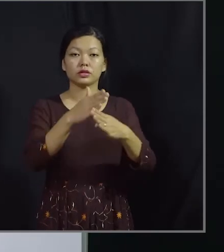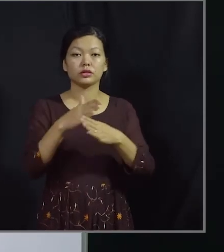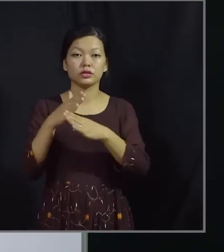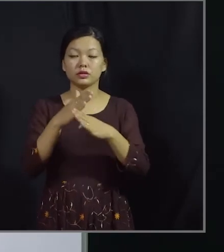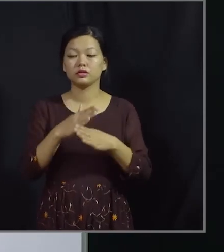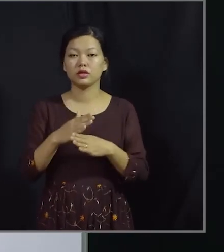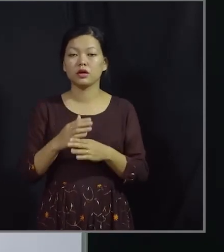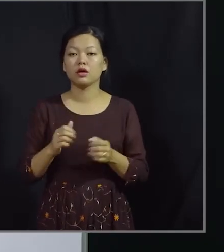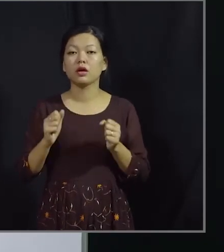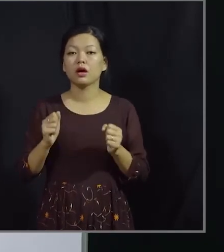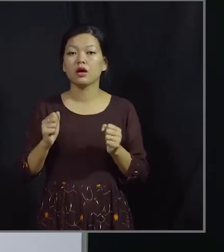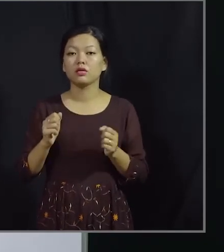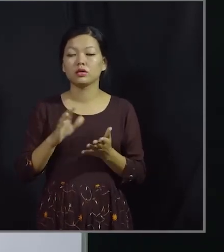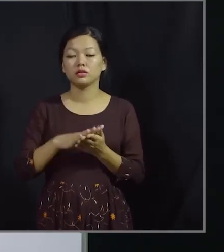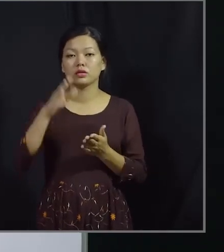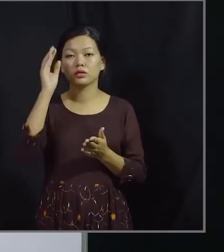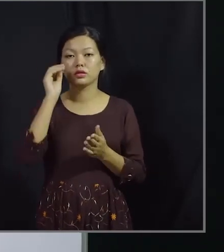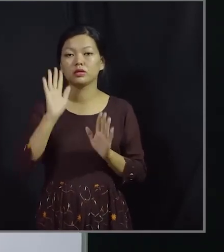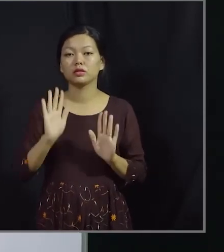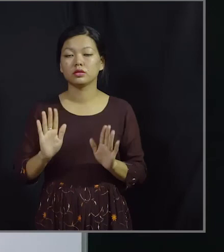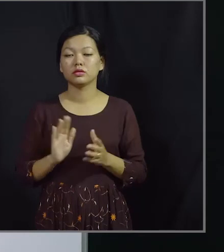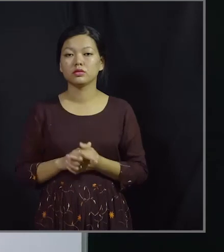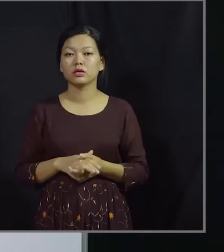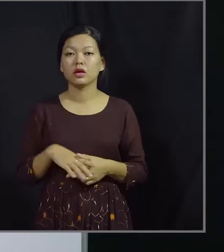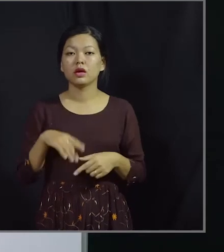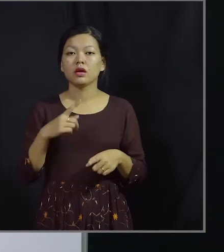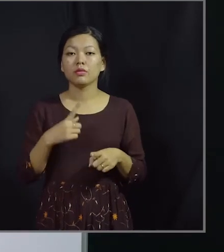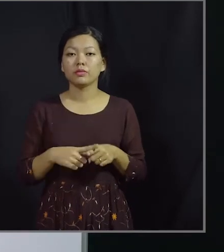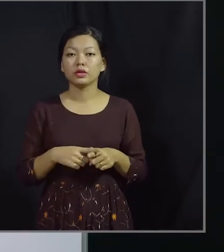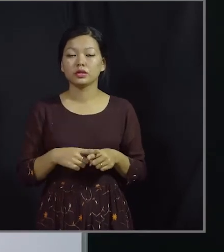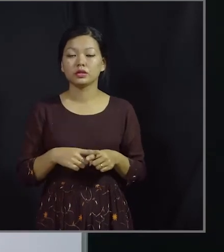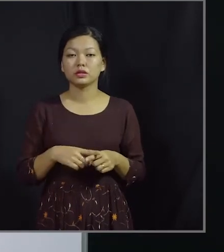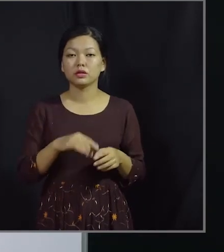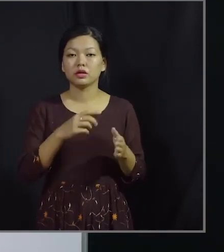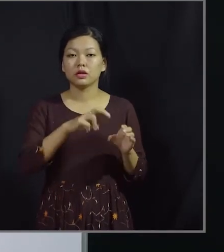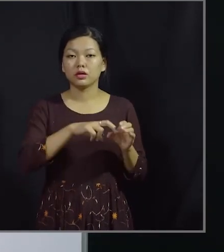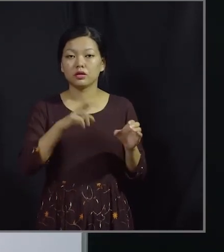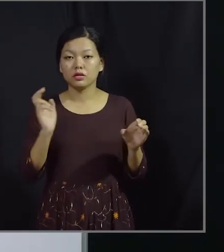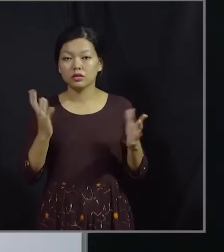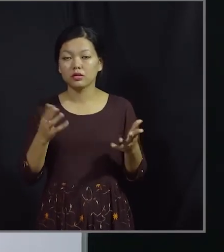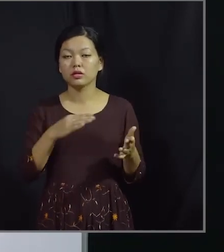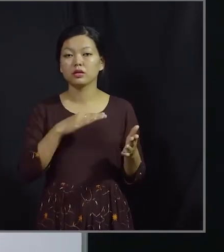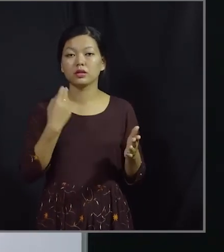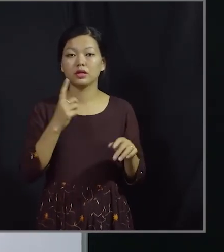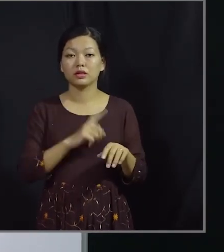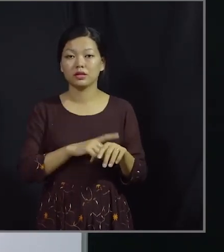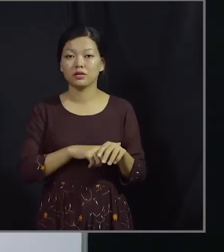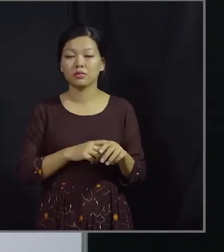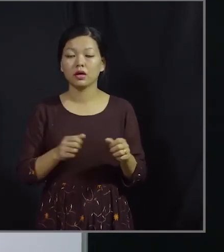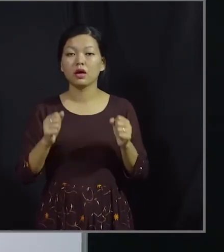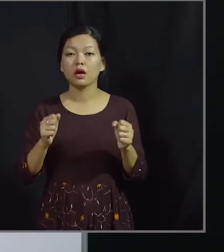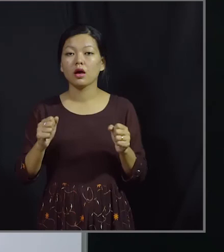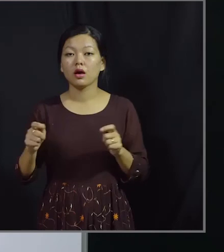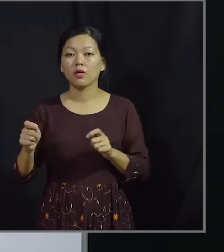also before preparing the revaluation on retirement or admission, we will have to make certain adjustment, that is adjustment of